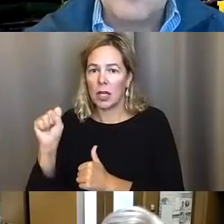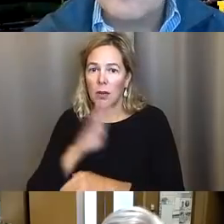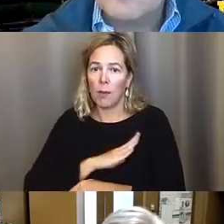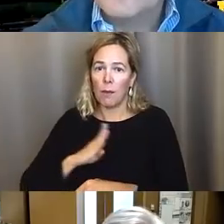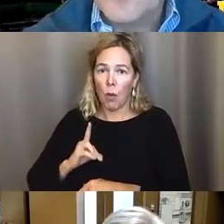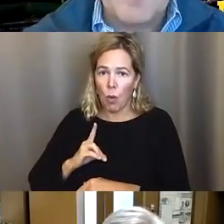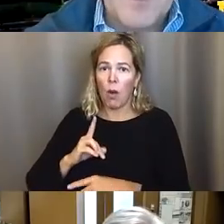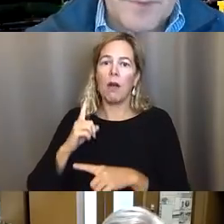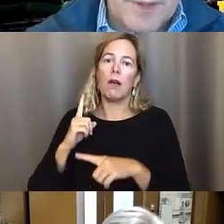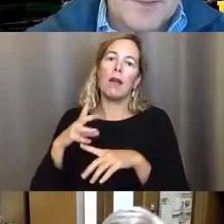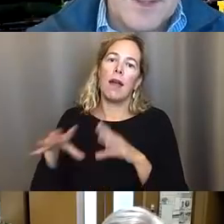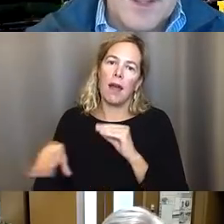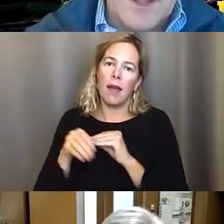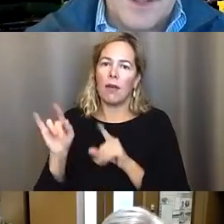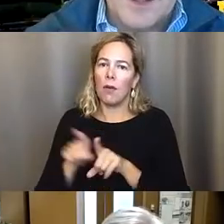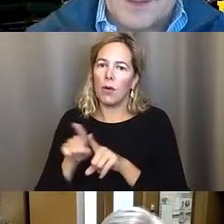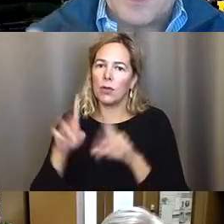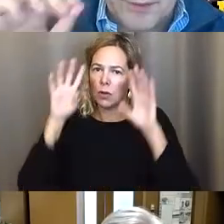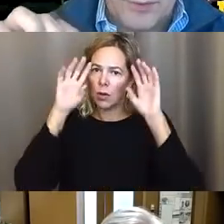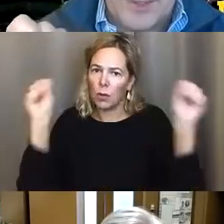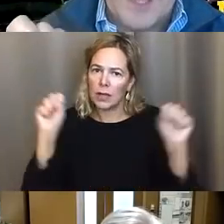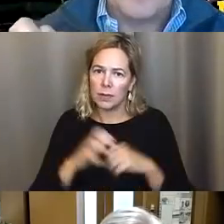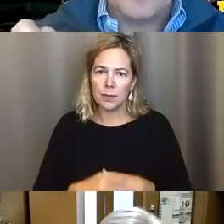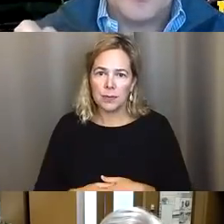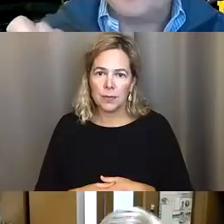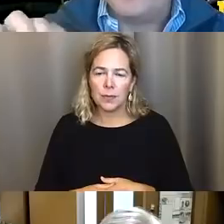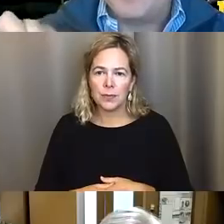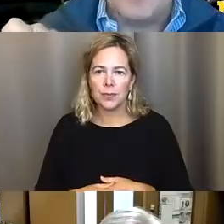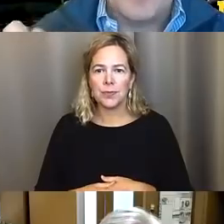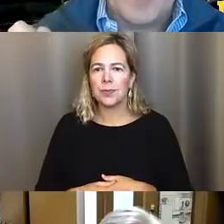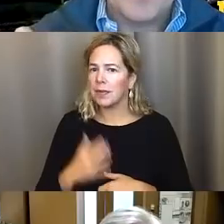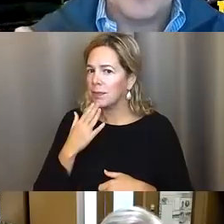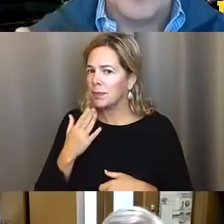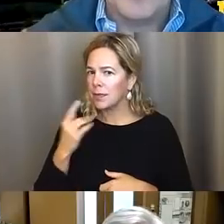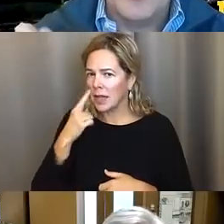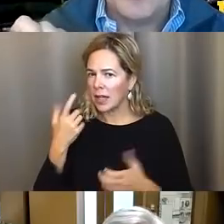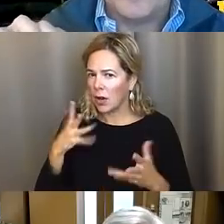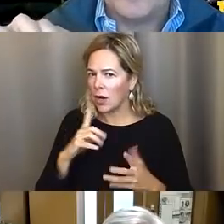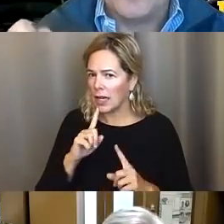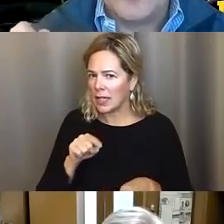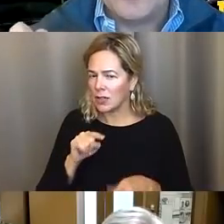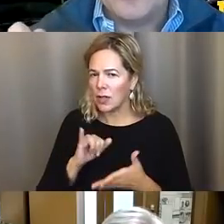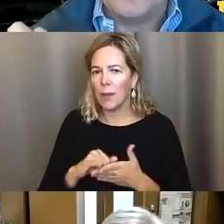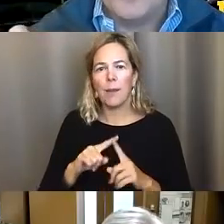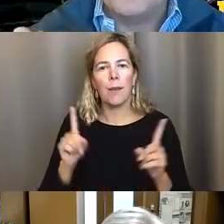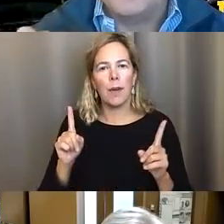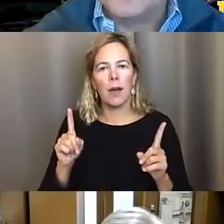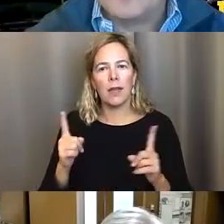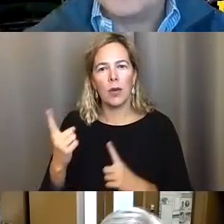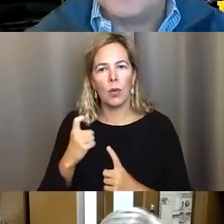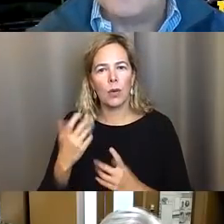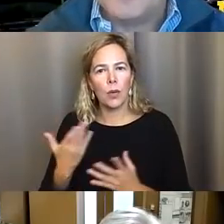example. Thanks. And I think you've already answered this question with that answer, but the question here is, when